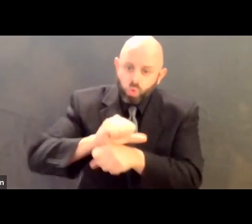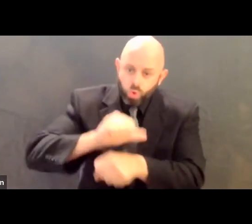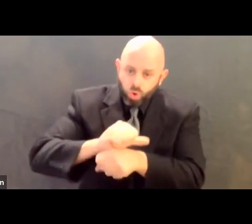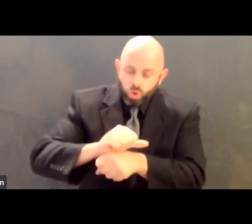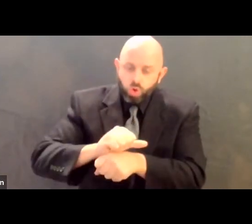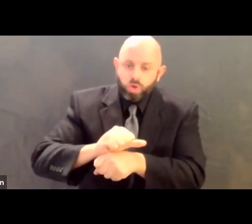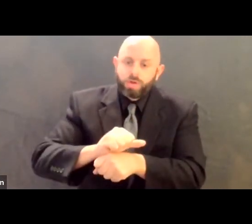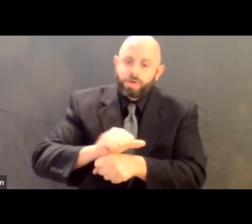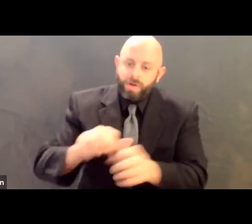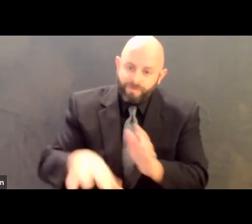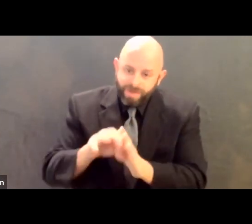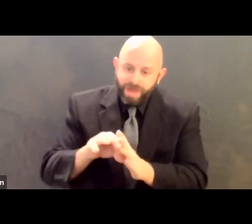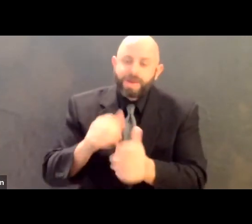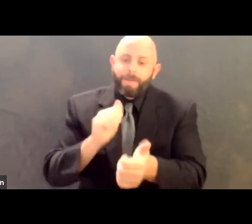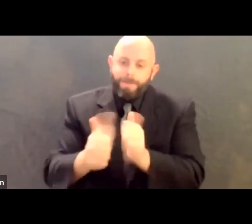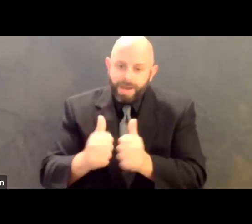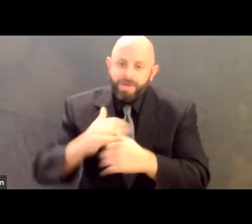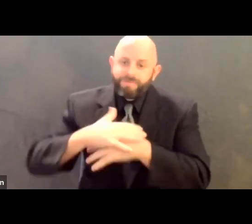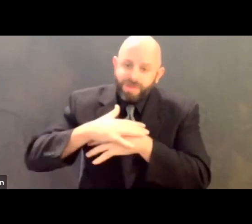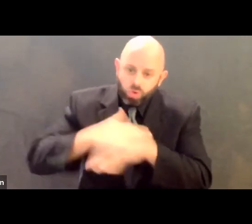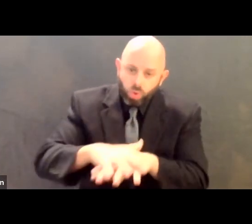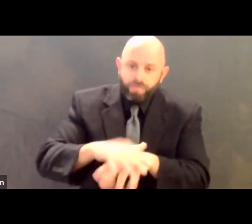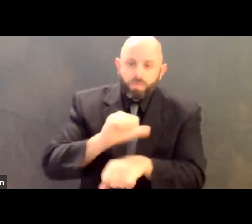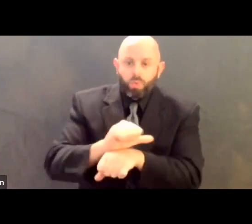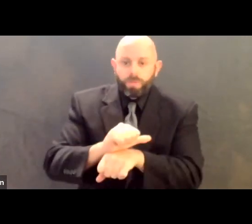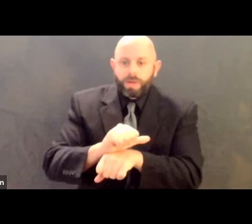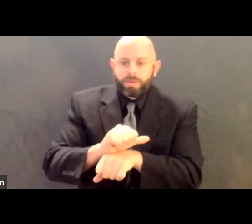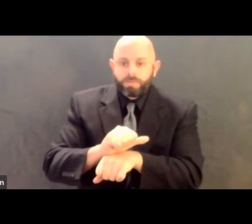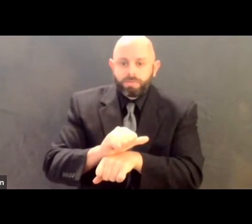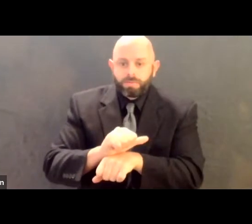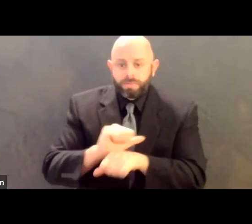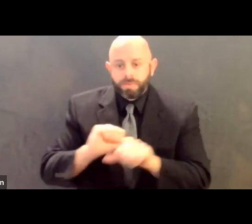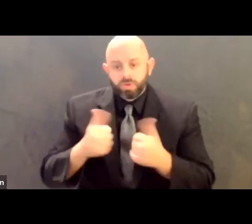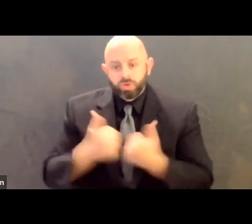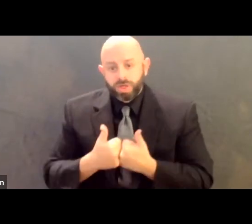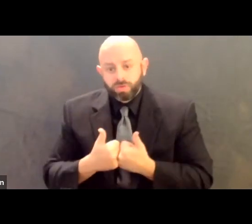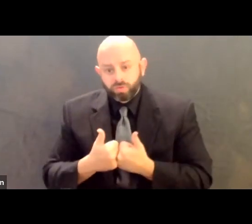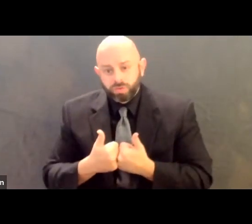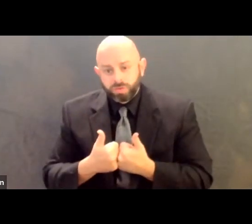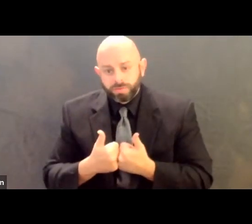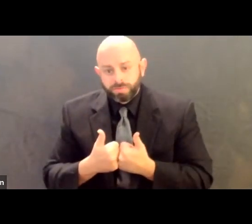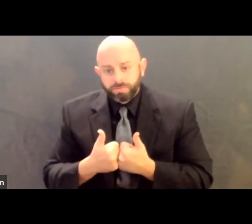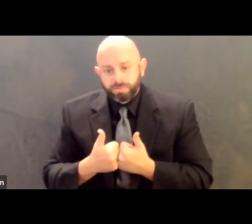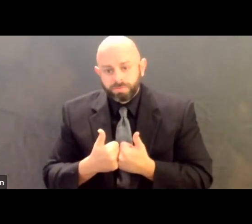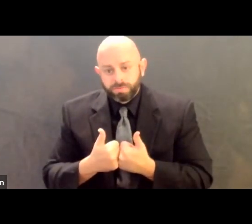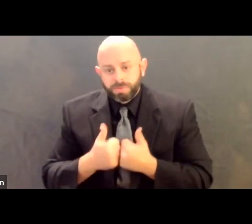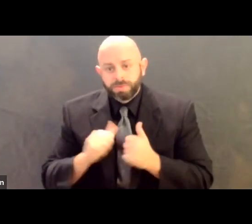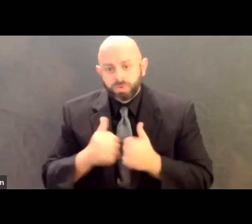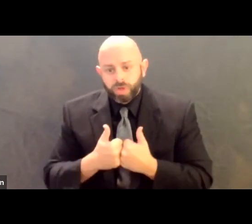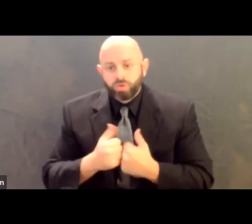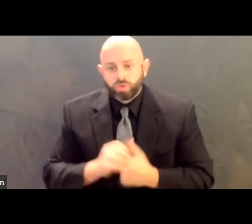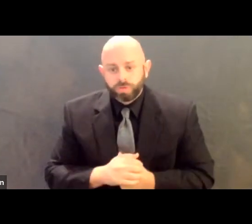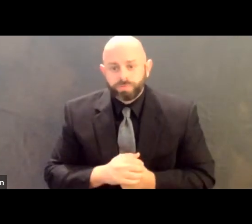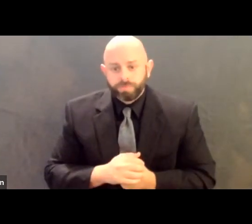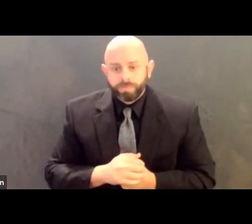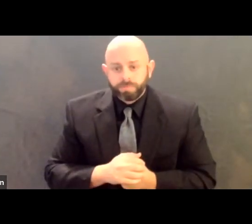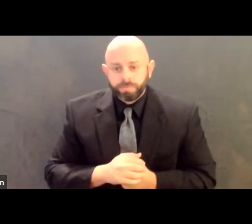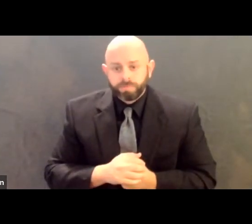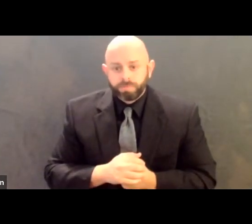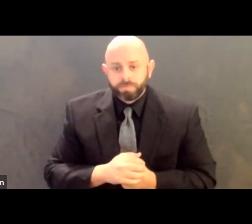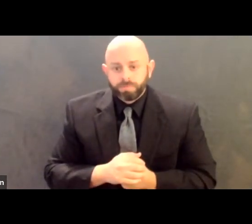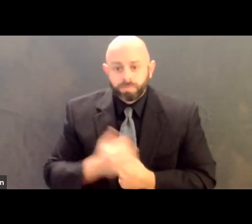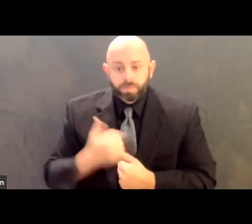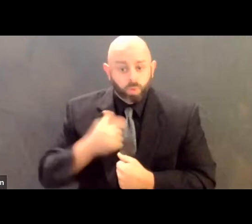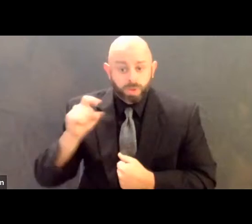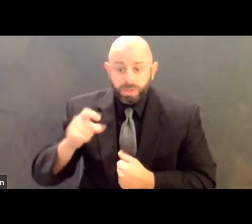integrated employment. It's a challenge. It's a challenge. So what do we need to do